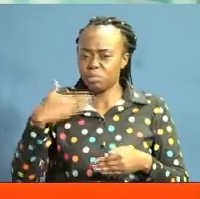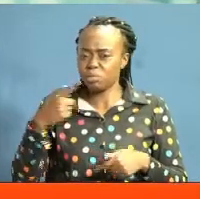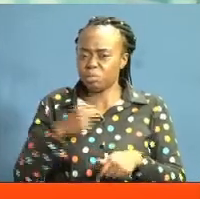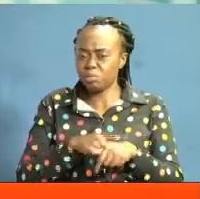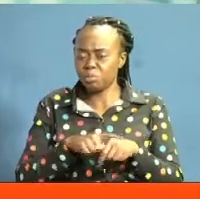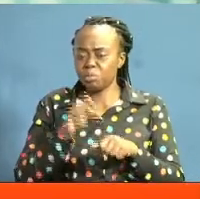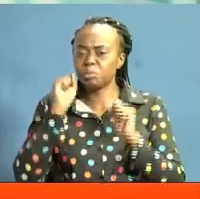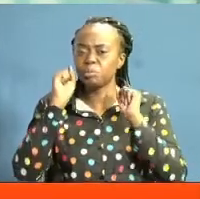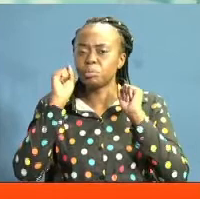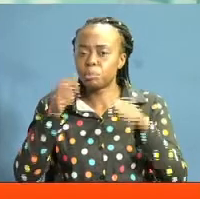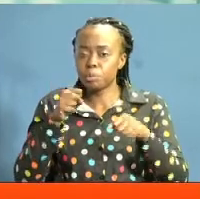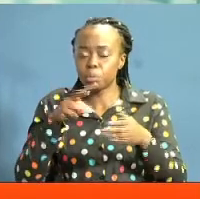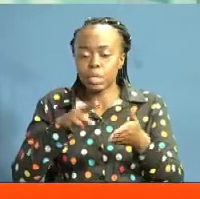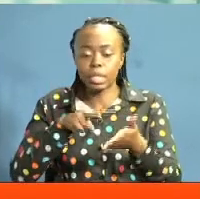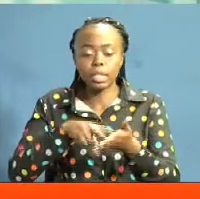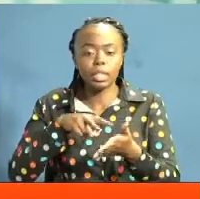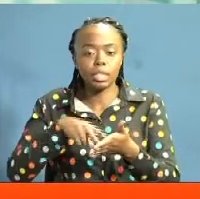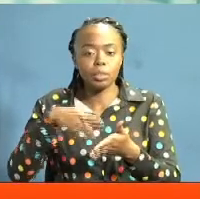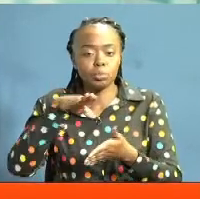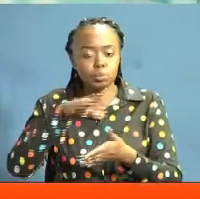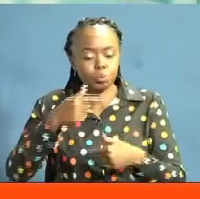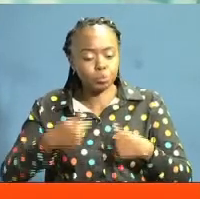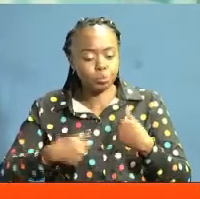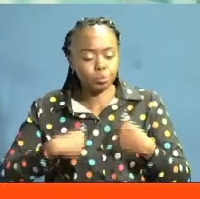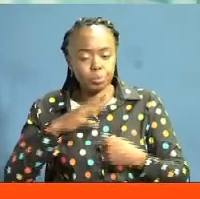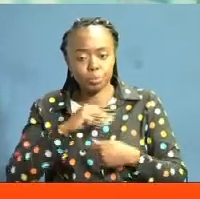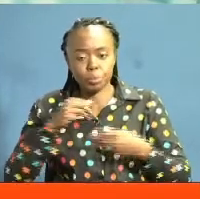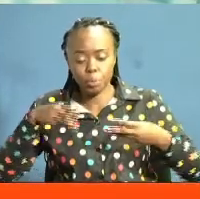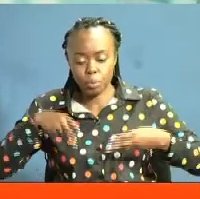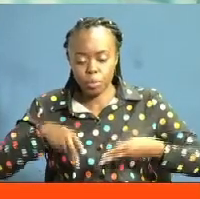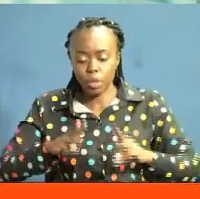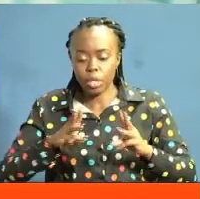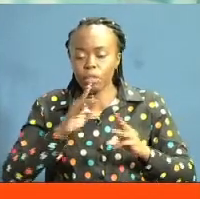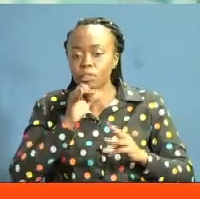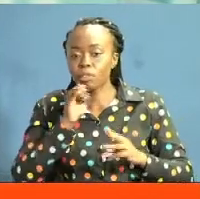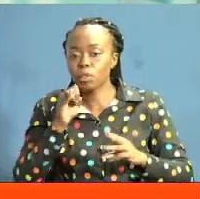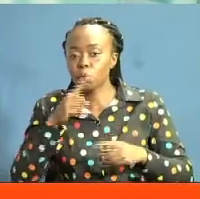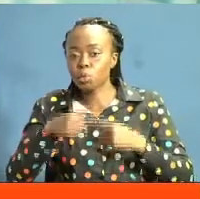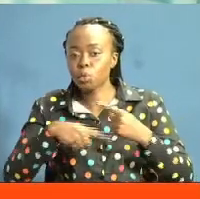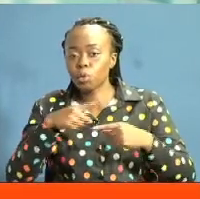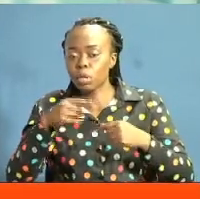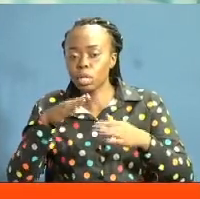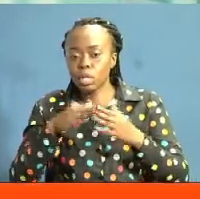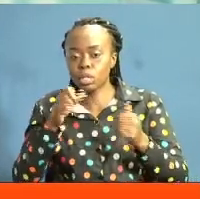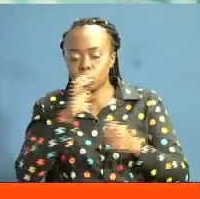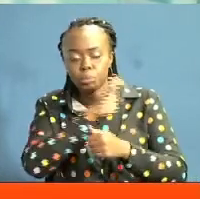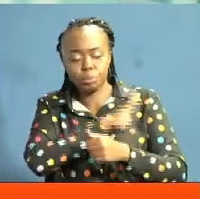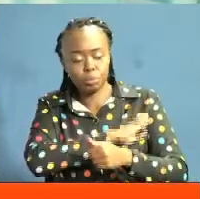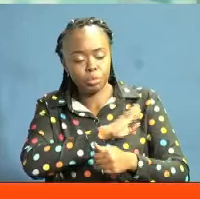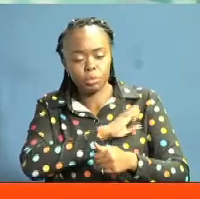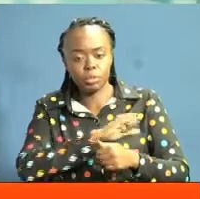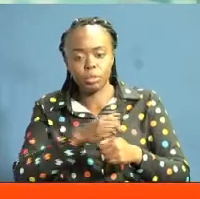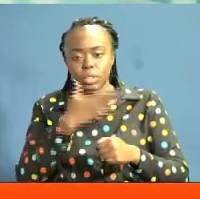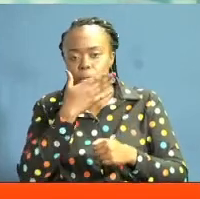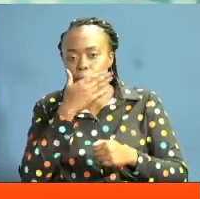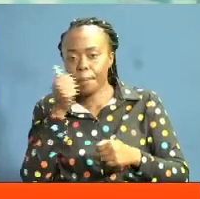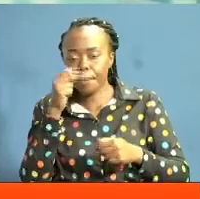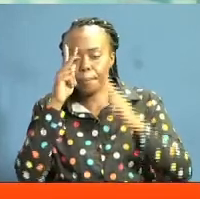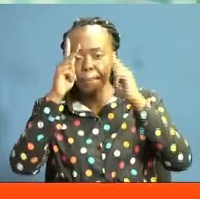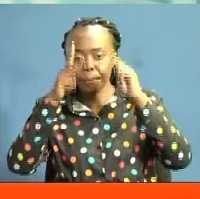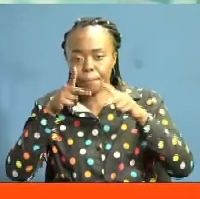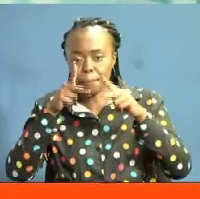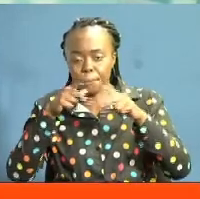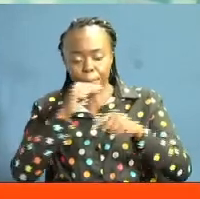must be able to start for yourself. And the way you can start for yourself is when you're emotionally stable,